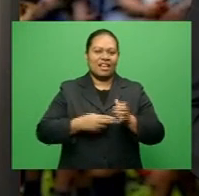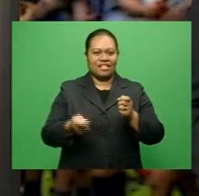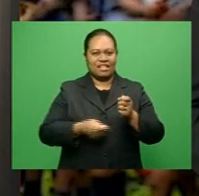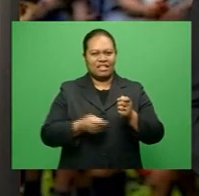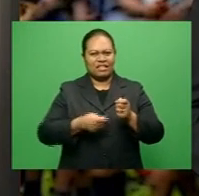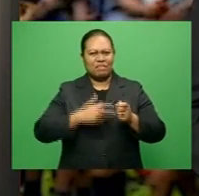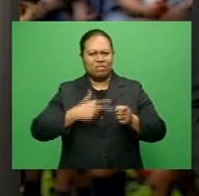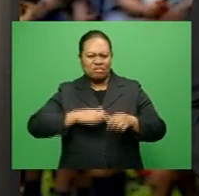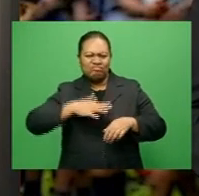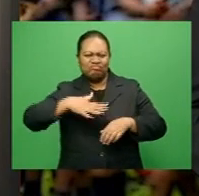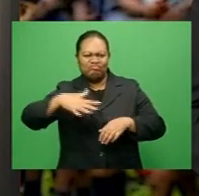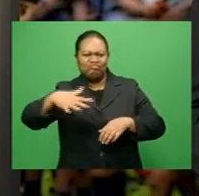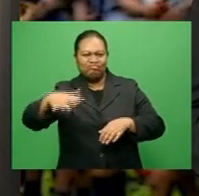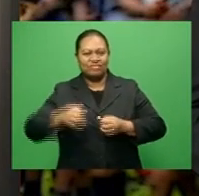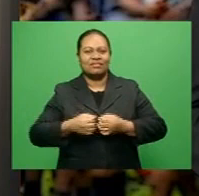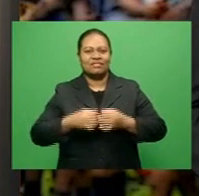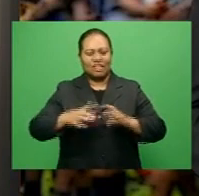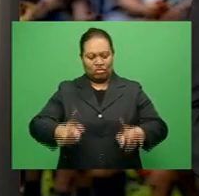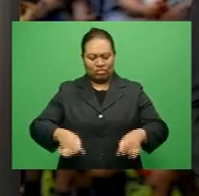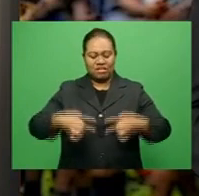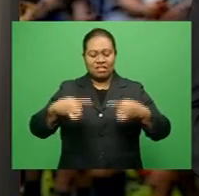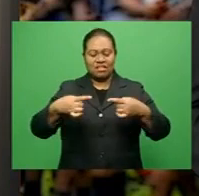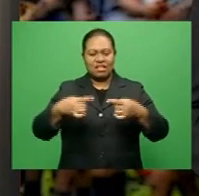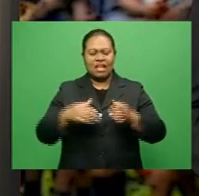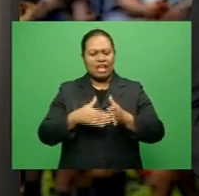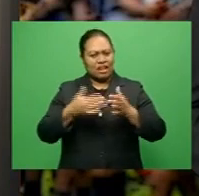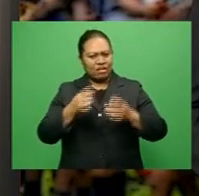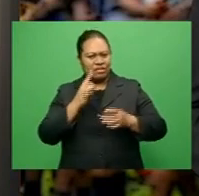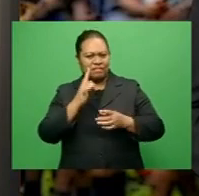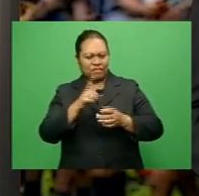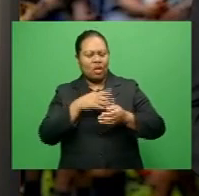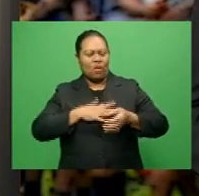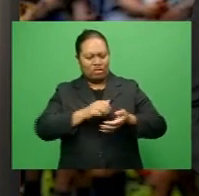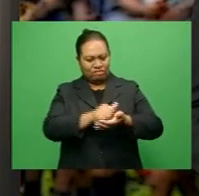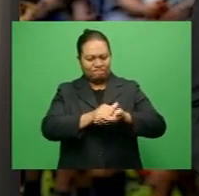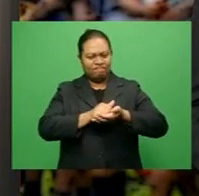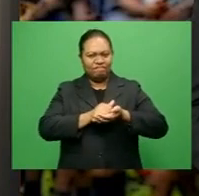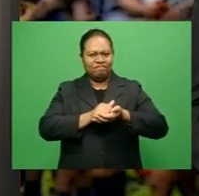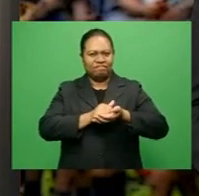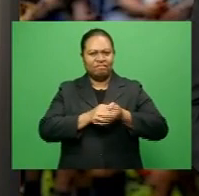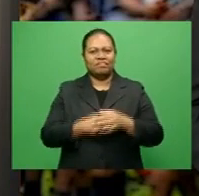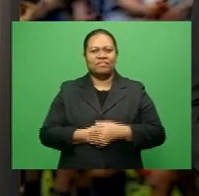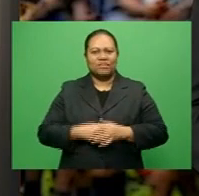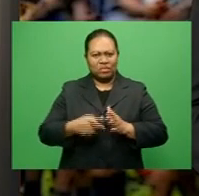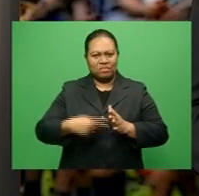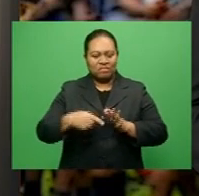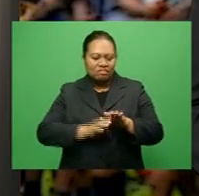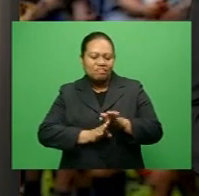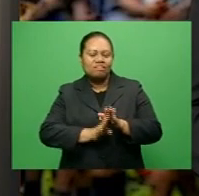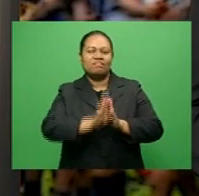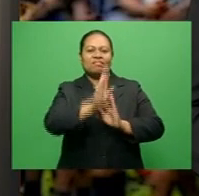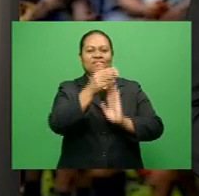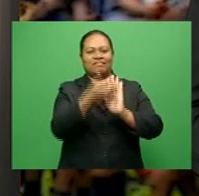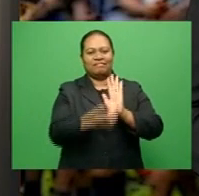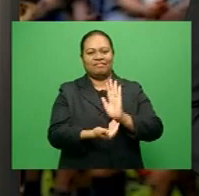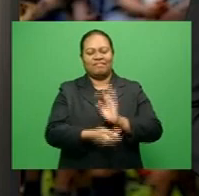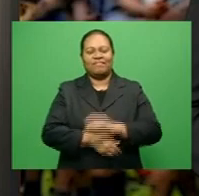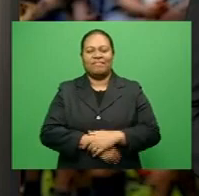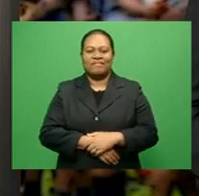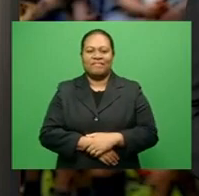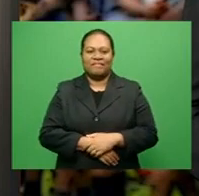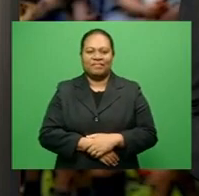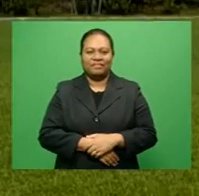rough start to the competition, the side is looking to maintain some consistency and climb up the points table. Taili